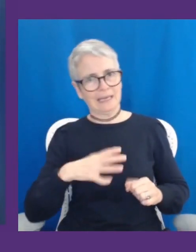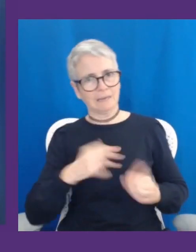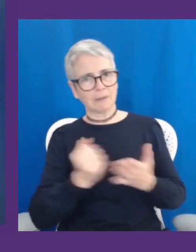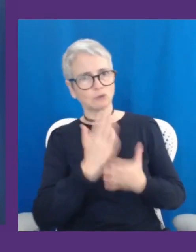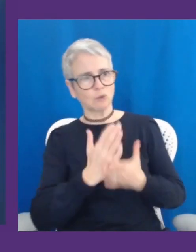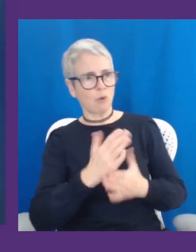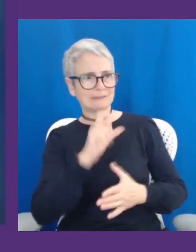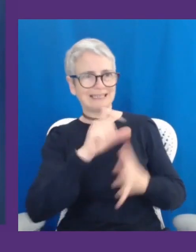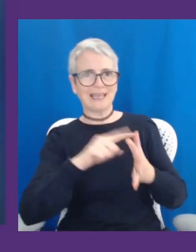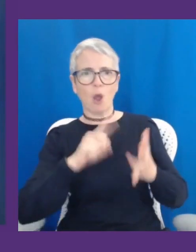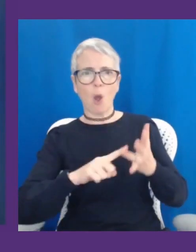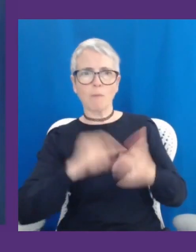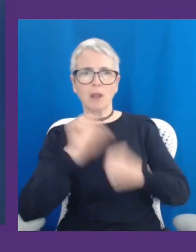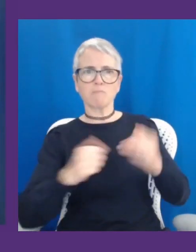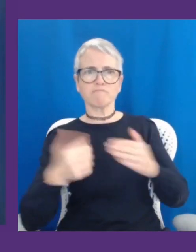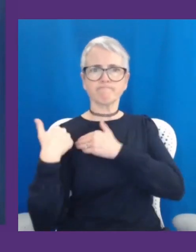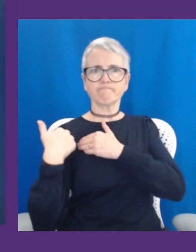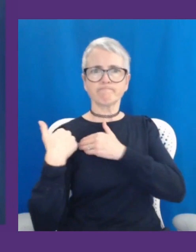this extraordinary,